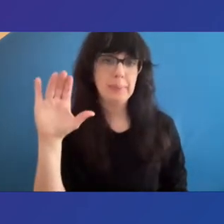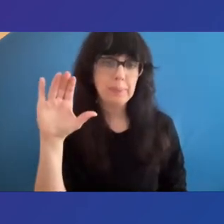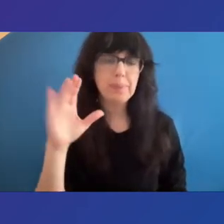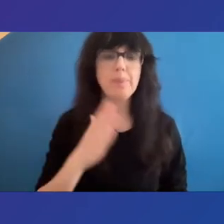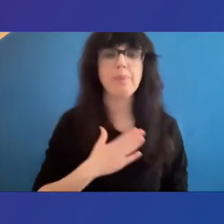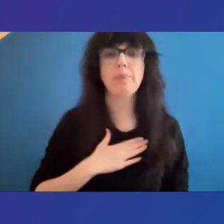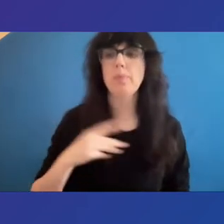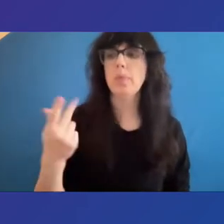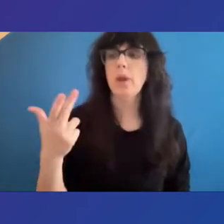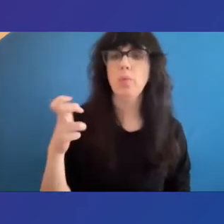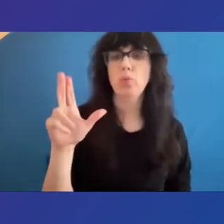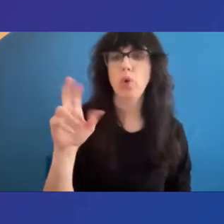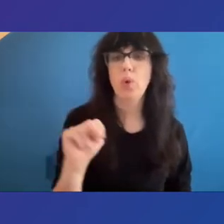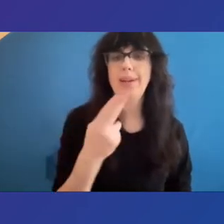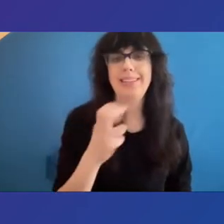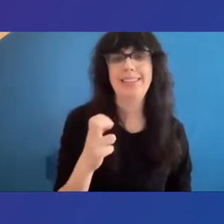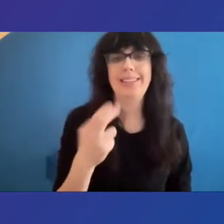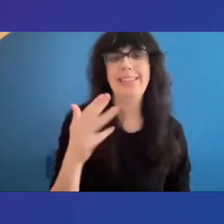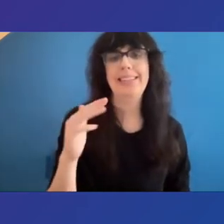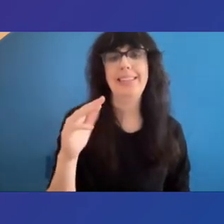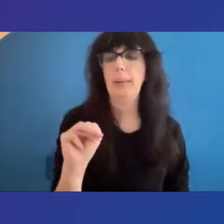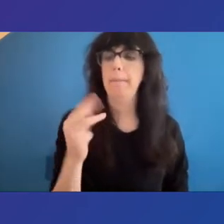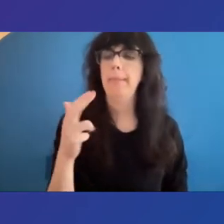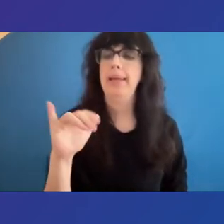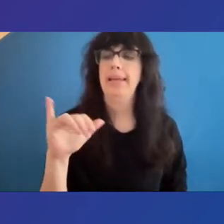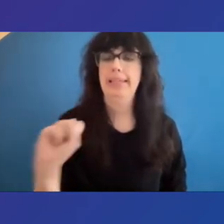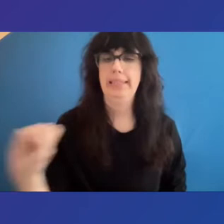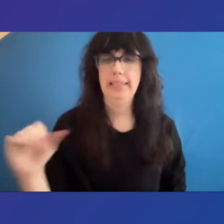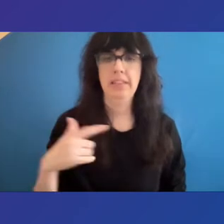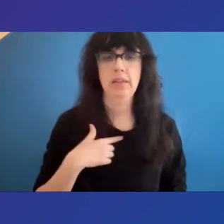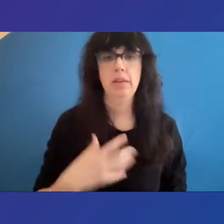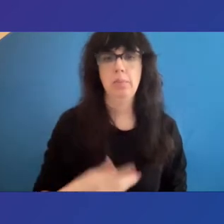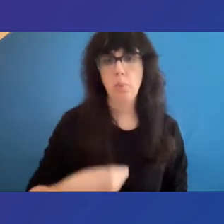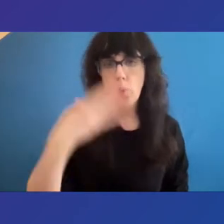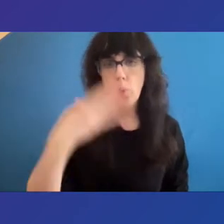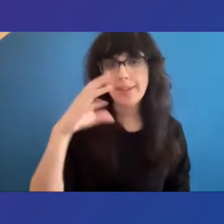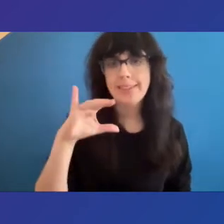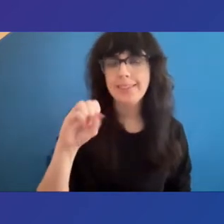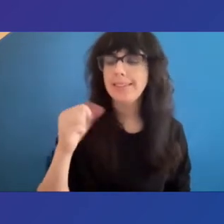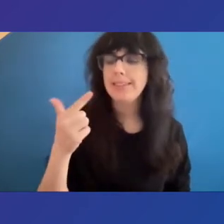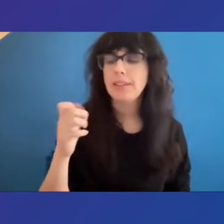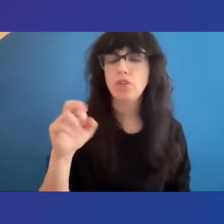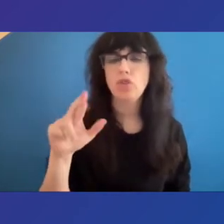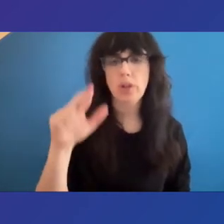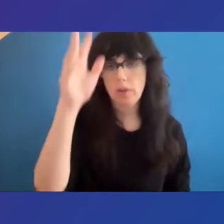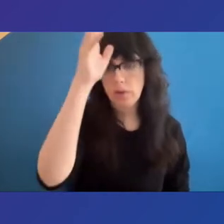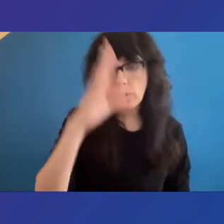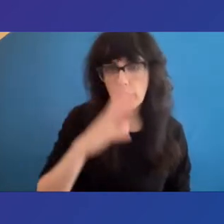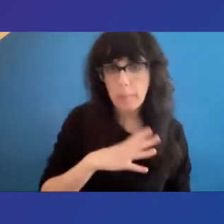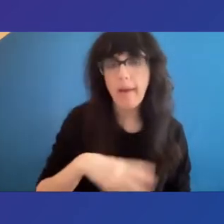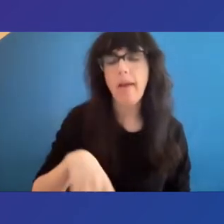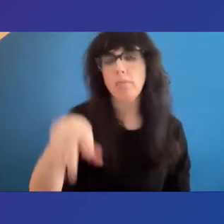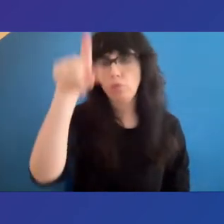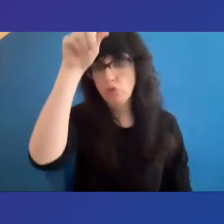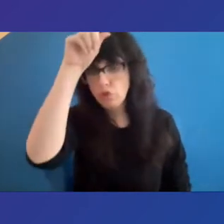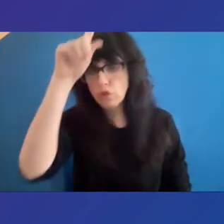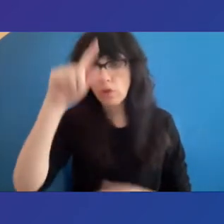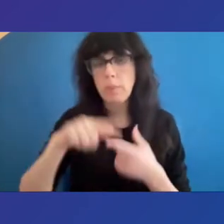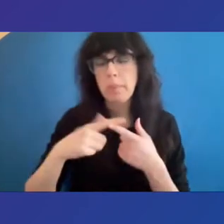pronouns are he, him, and his. I am a white cisgender male of German and Puerto Rican